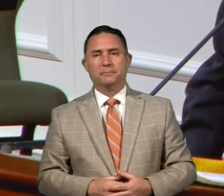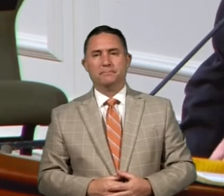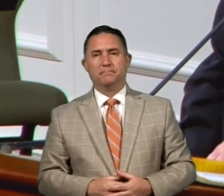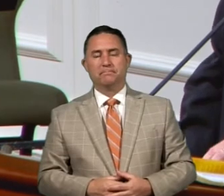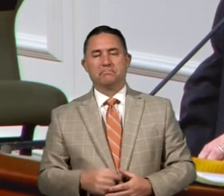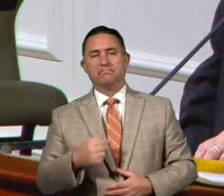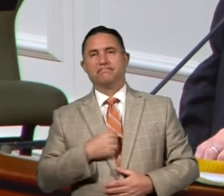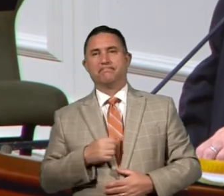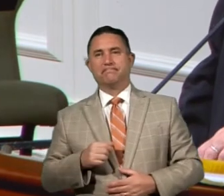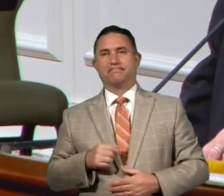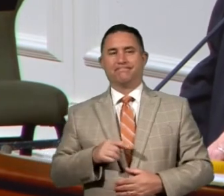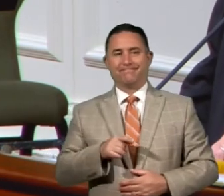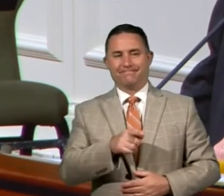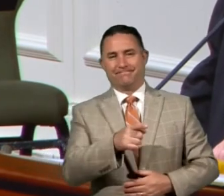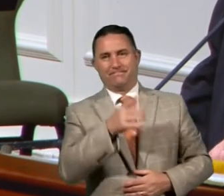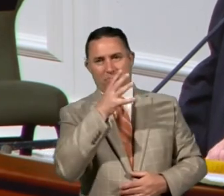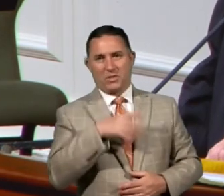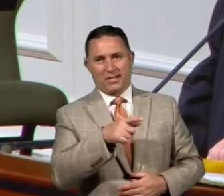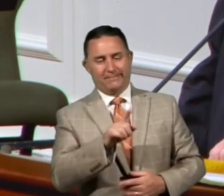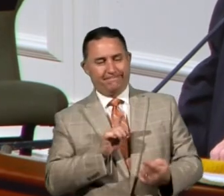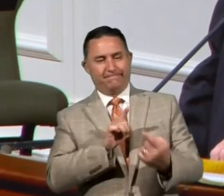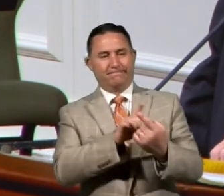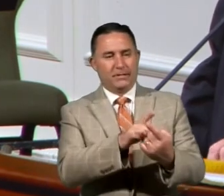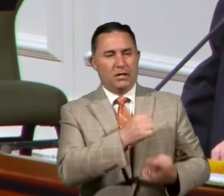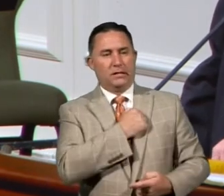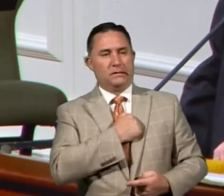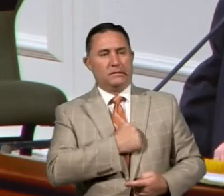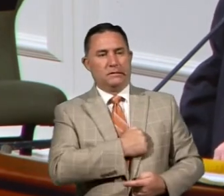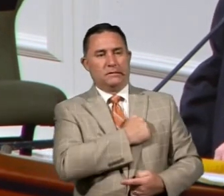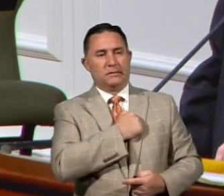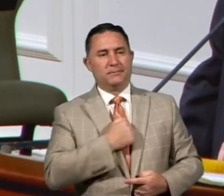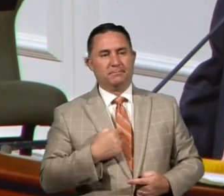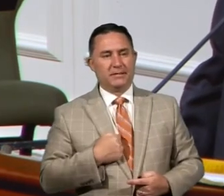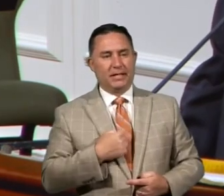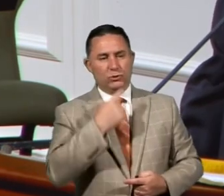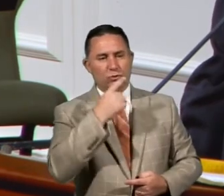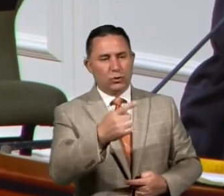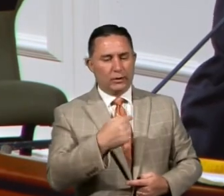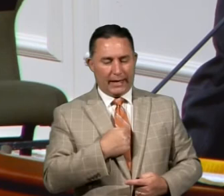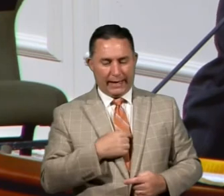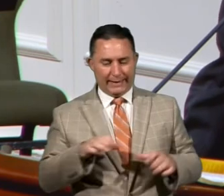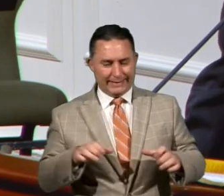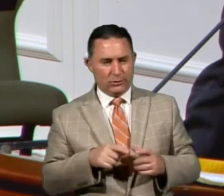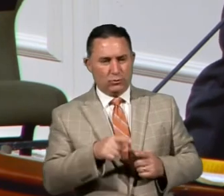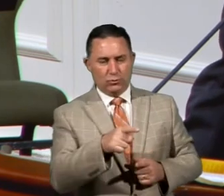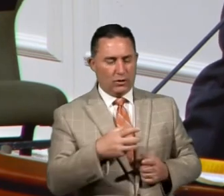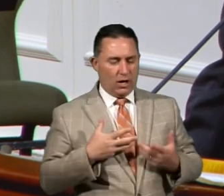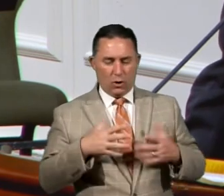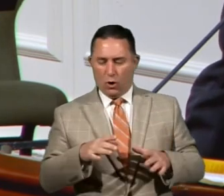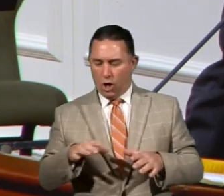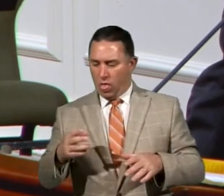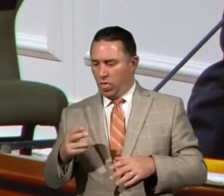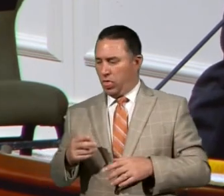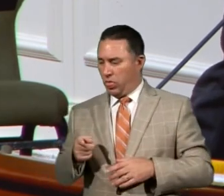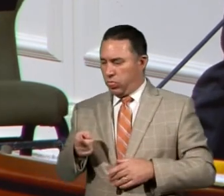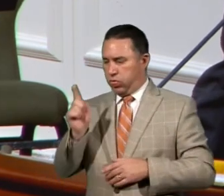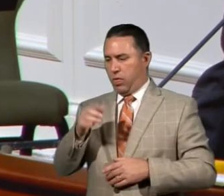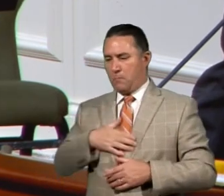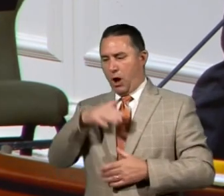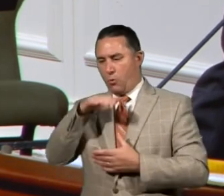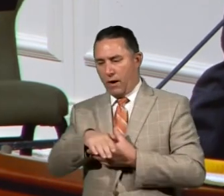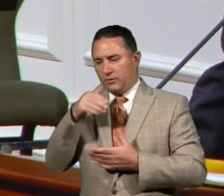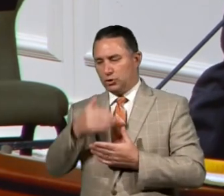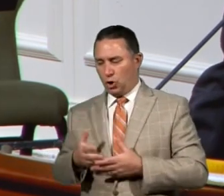I went back up by that flight attendant and apologized. I told her what I did to you, I'd never want somebody to do to my wife or